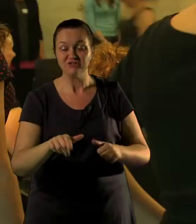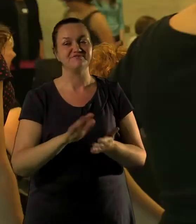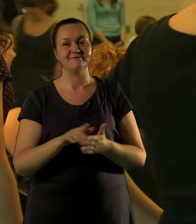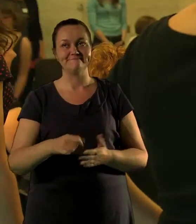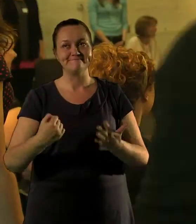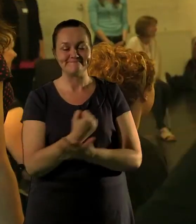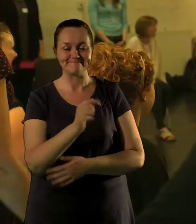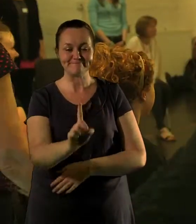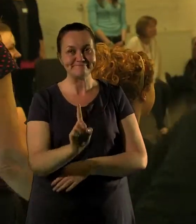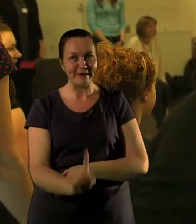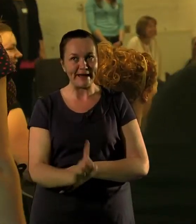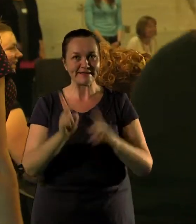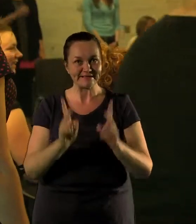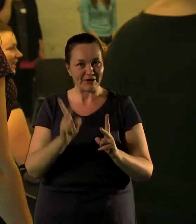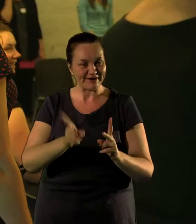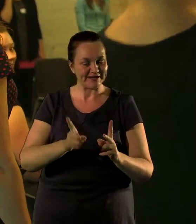back.